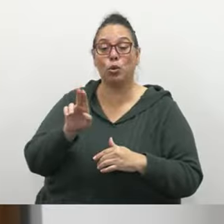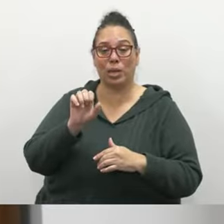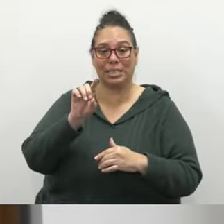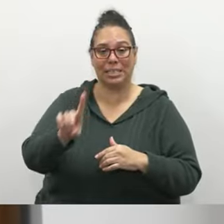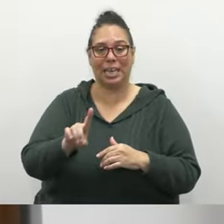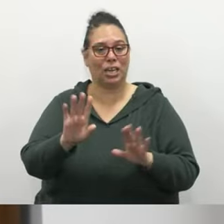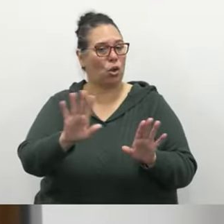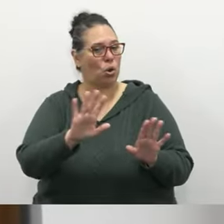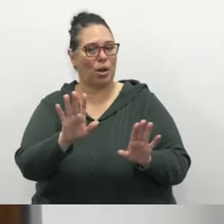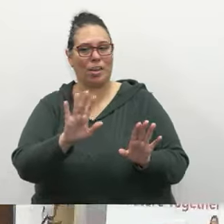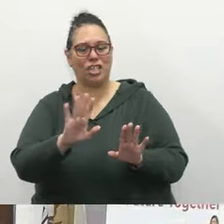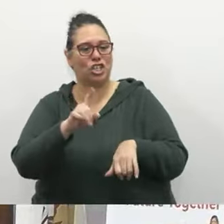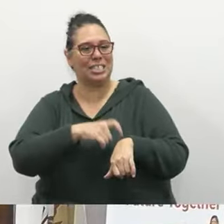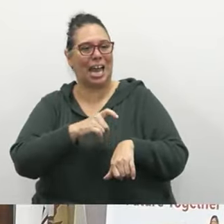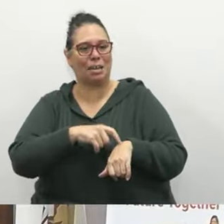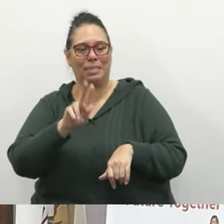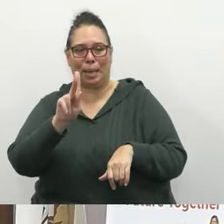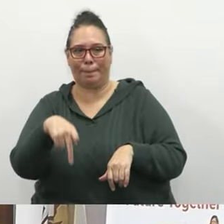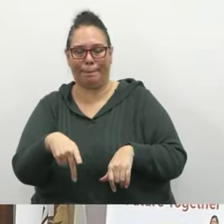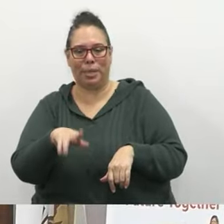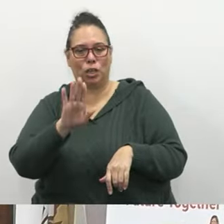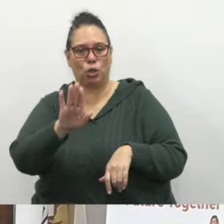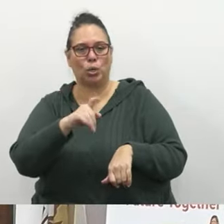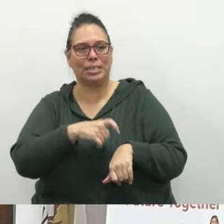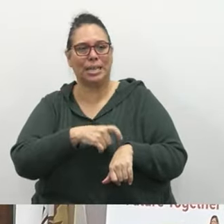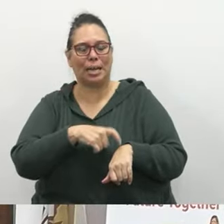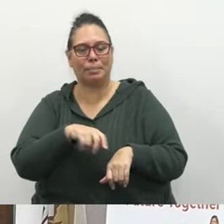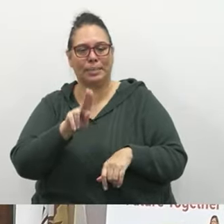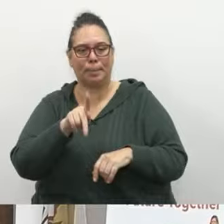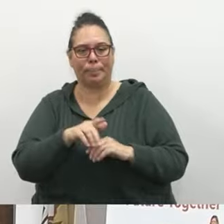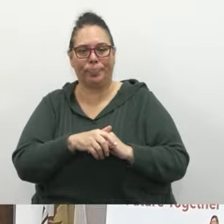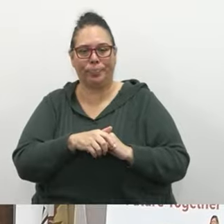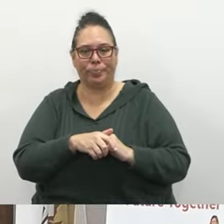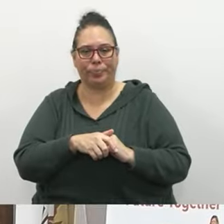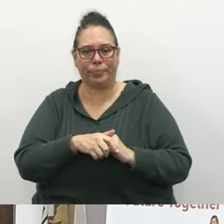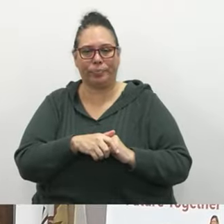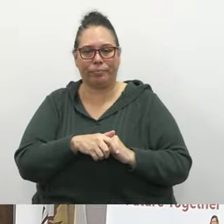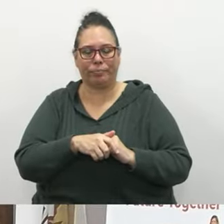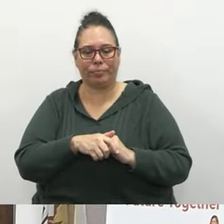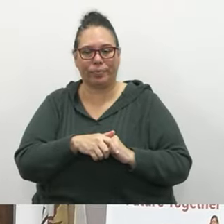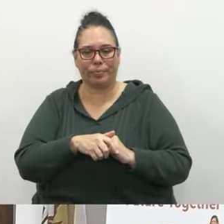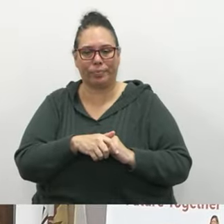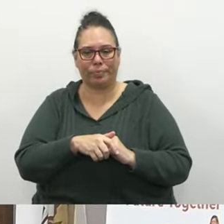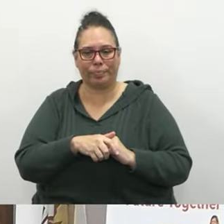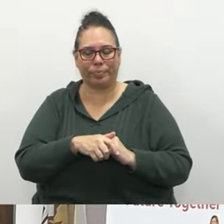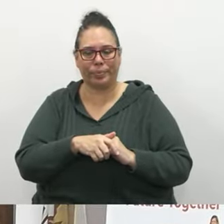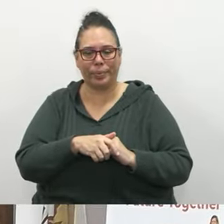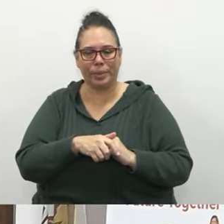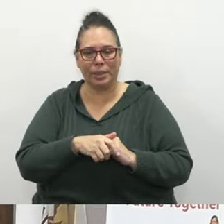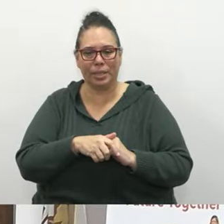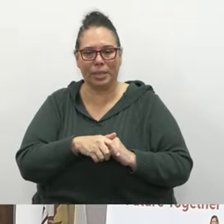us community actually, your is time is foundation. up, though. Our budget decision should There- reflect that, you- not contradict it. Thank